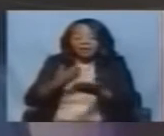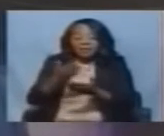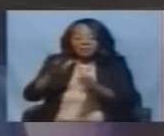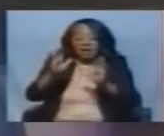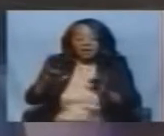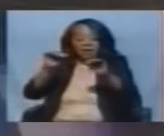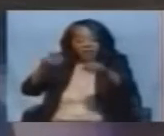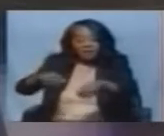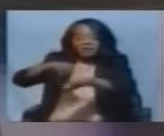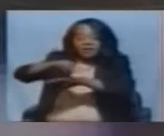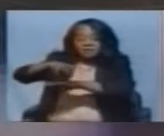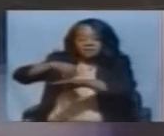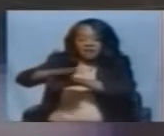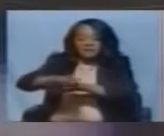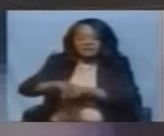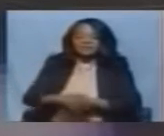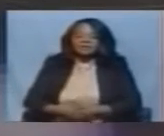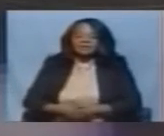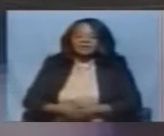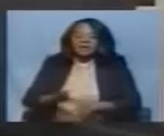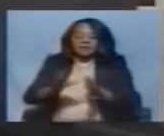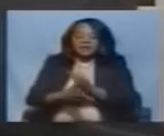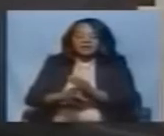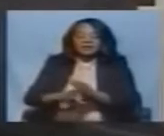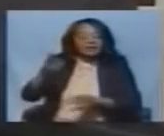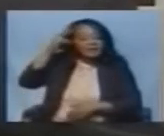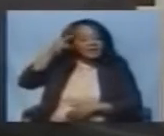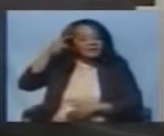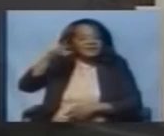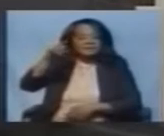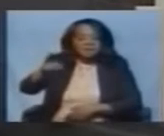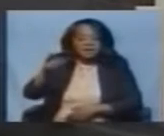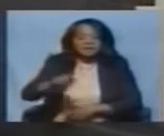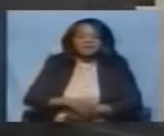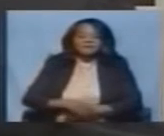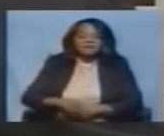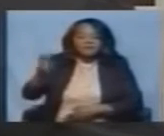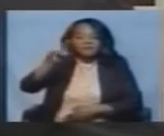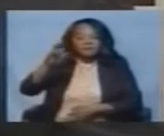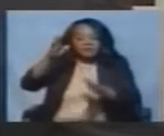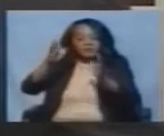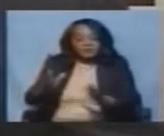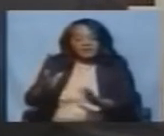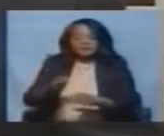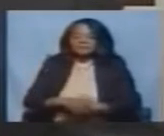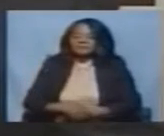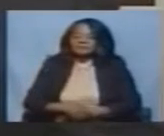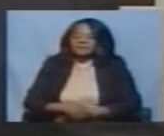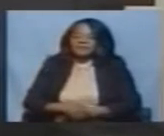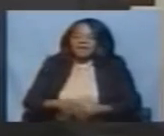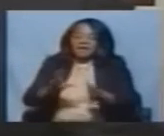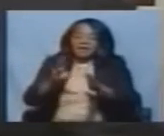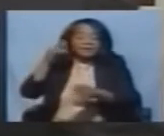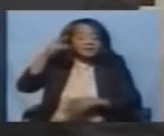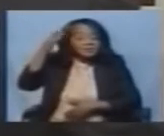officer can overturn that. That's why we are saying unrealistic demands. That's why we are from saying from the user units. And that's right. That's why we are saying employ the right